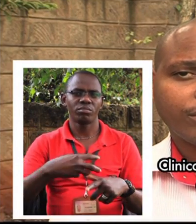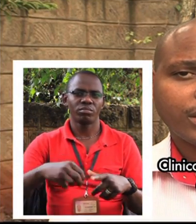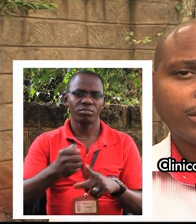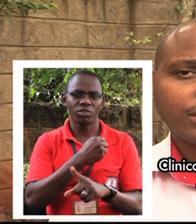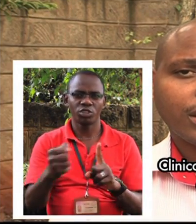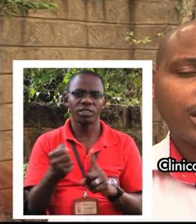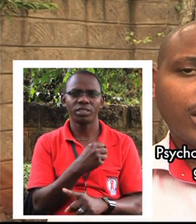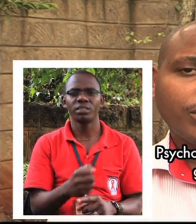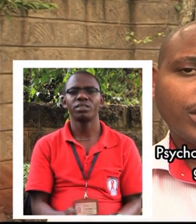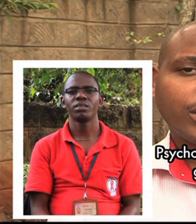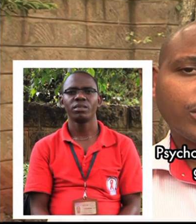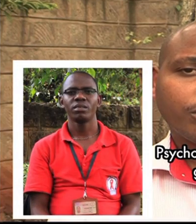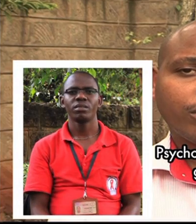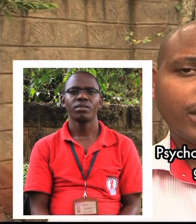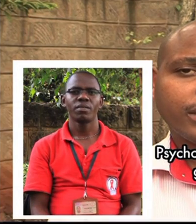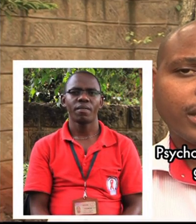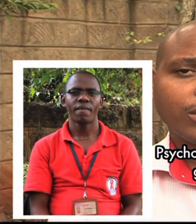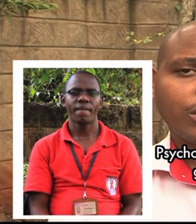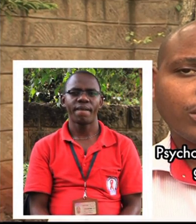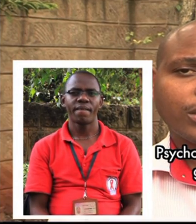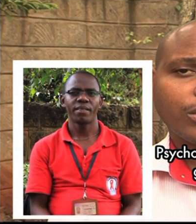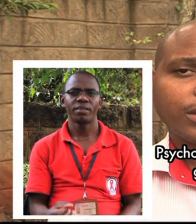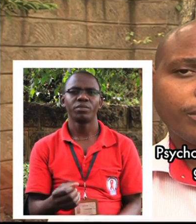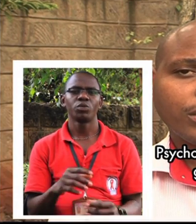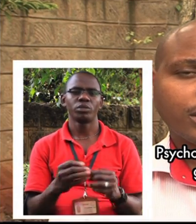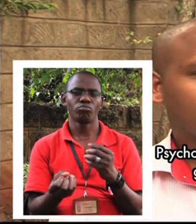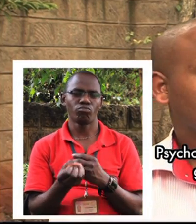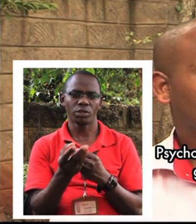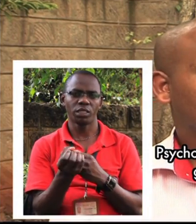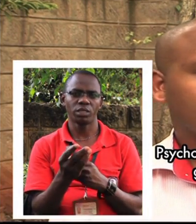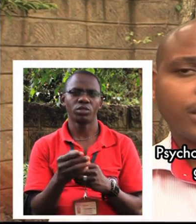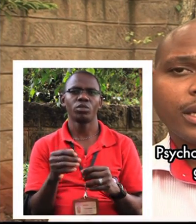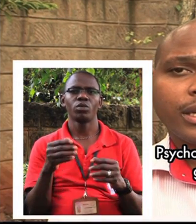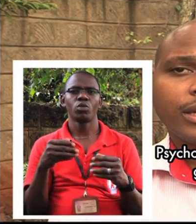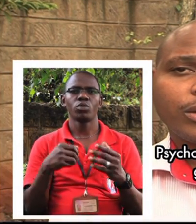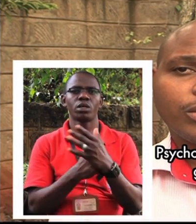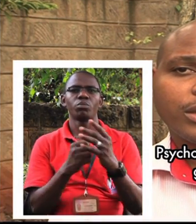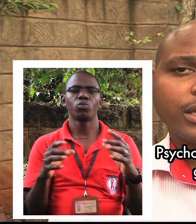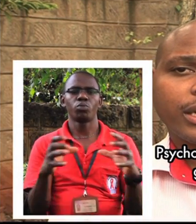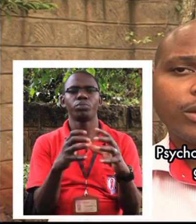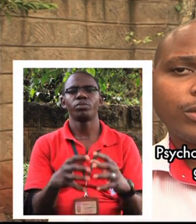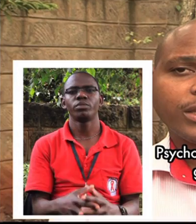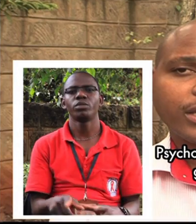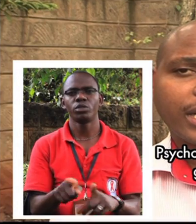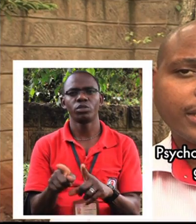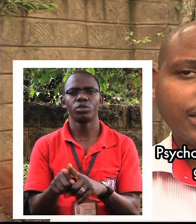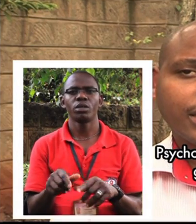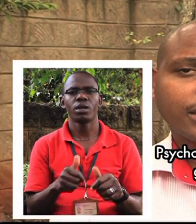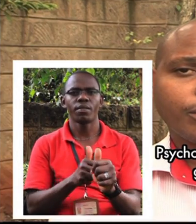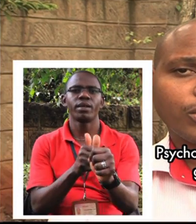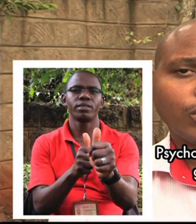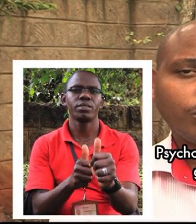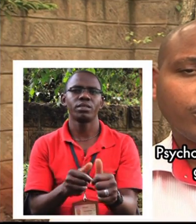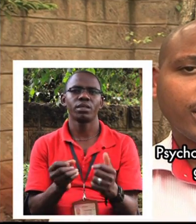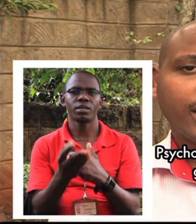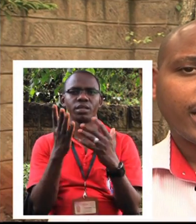opportunistic infections. We also provide psychological support, which includes general counseling and